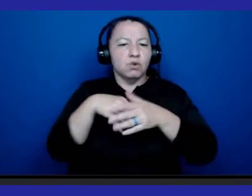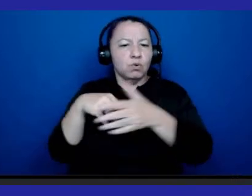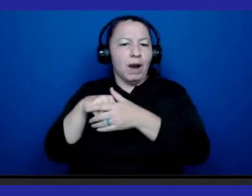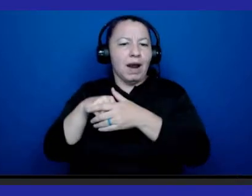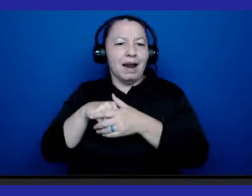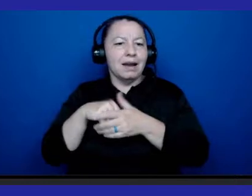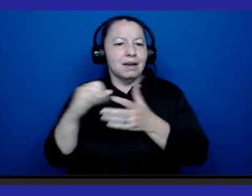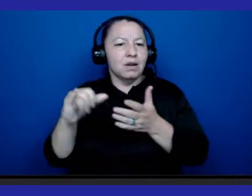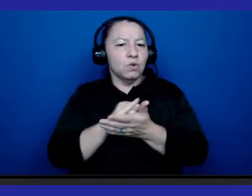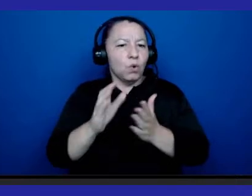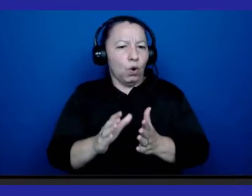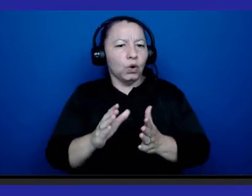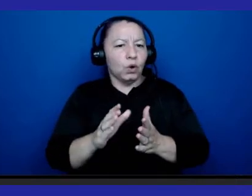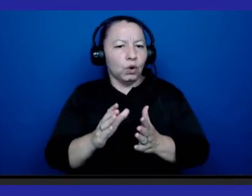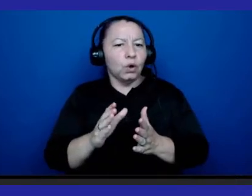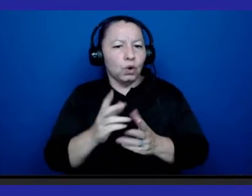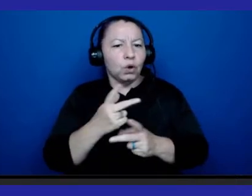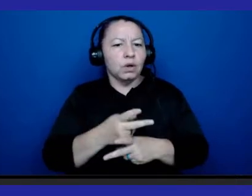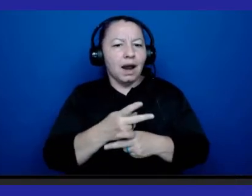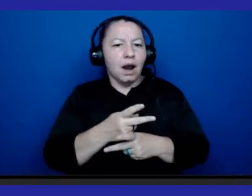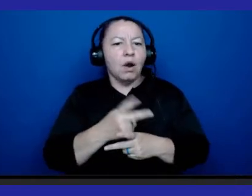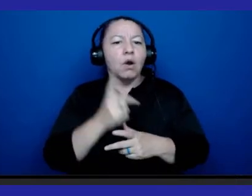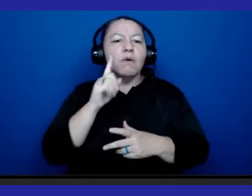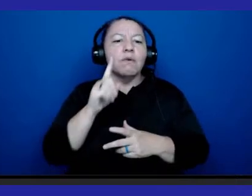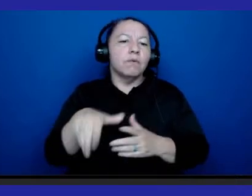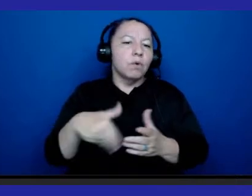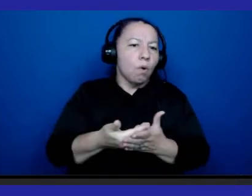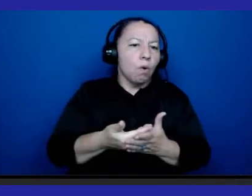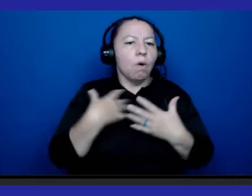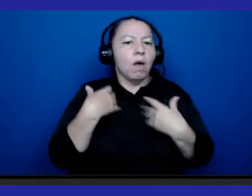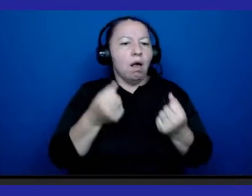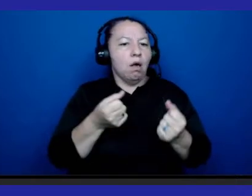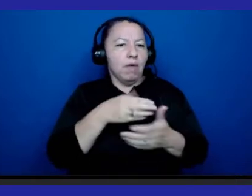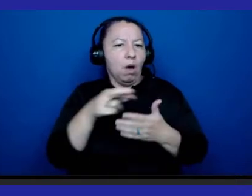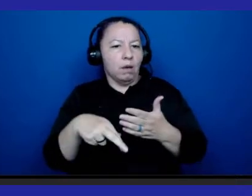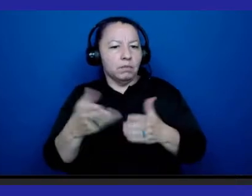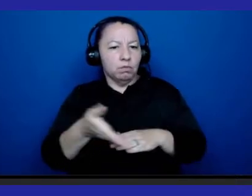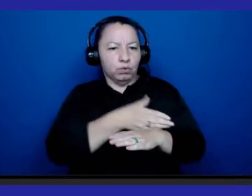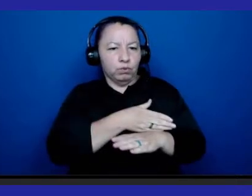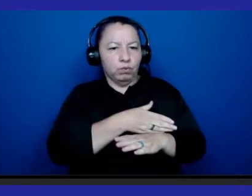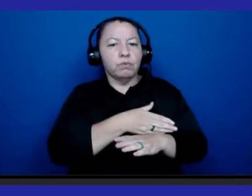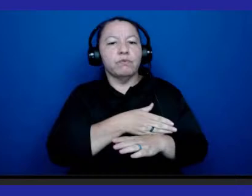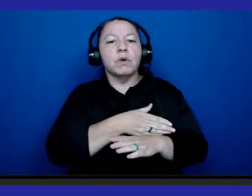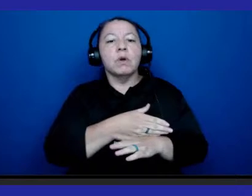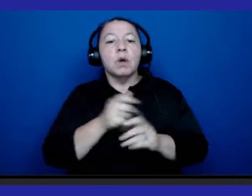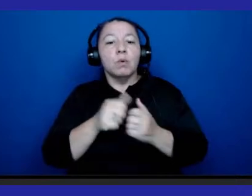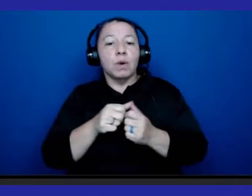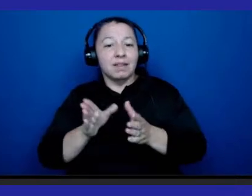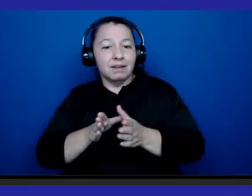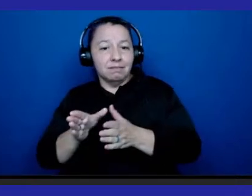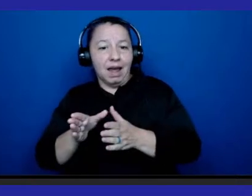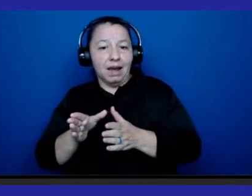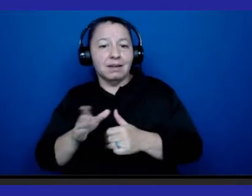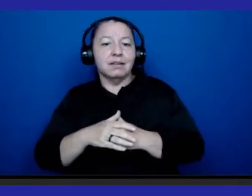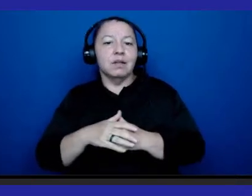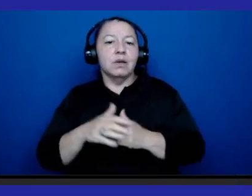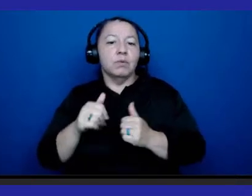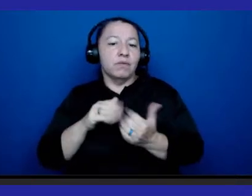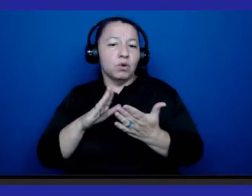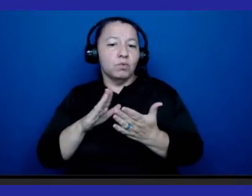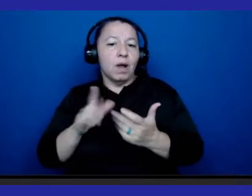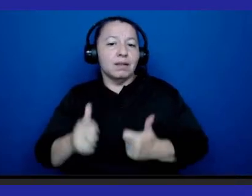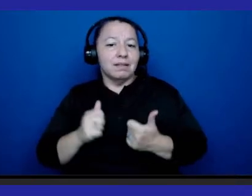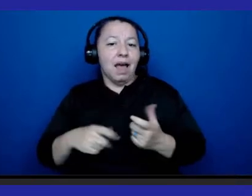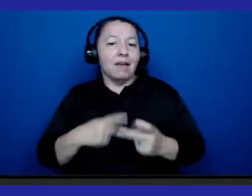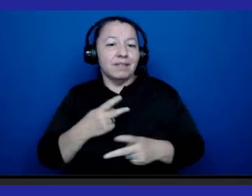to improve health outcomes. And then with the tactics, we had address lifestyle behavior change by empowering patients to